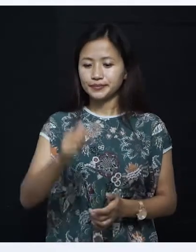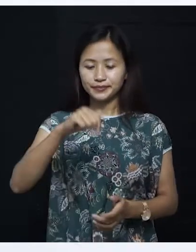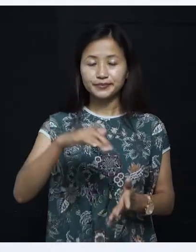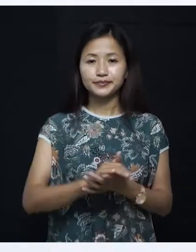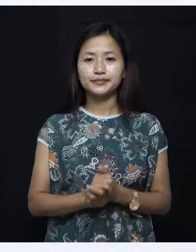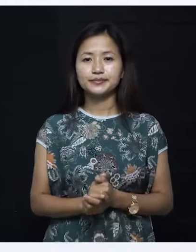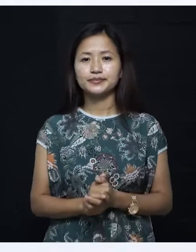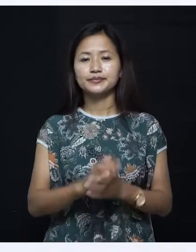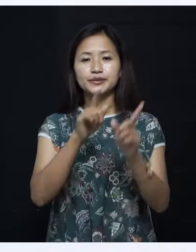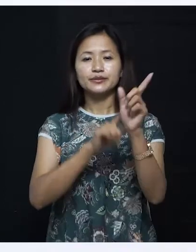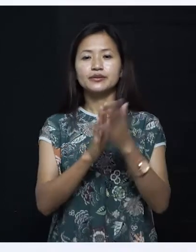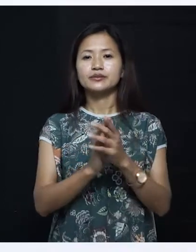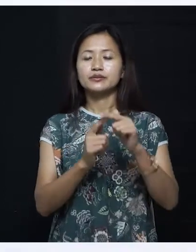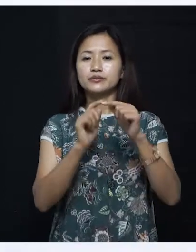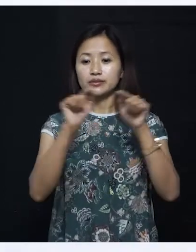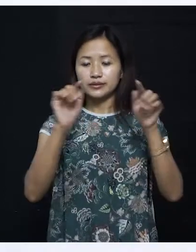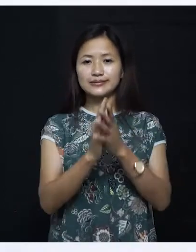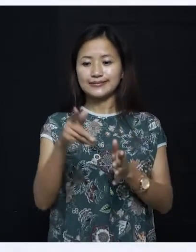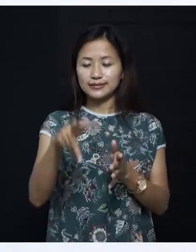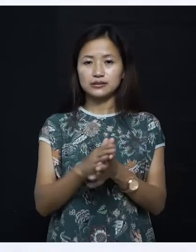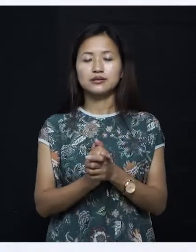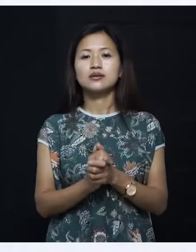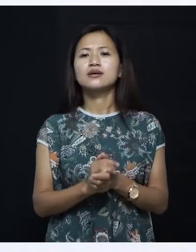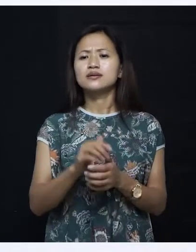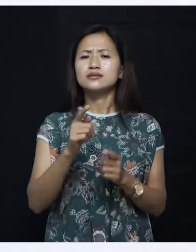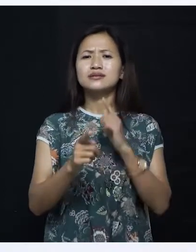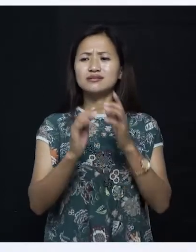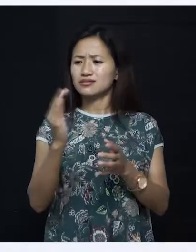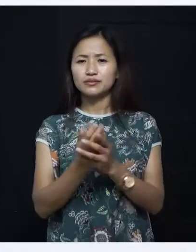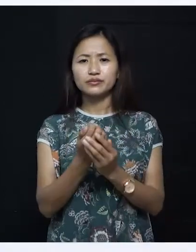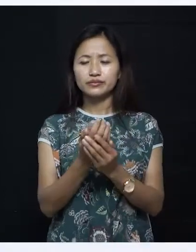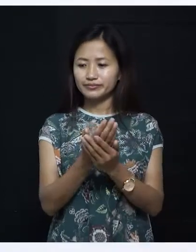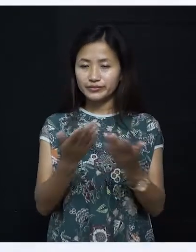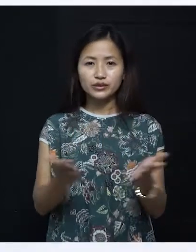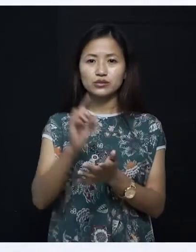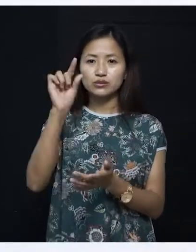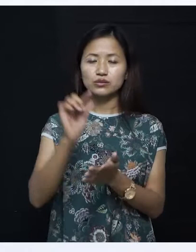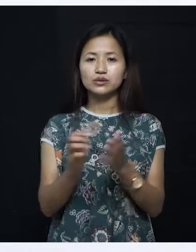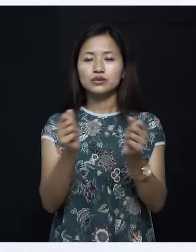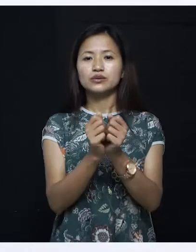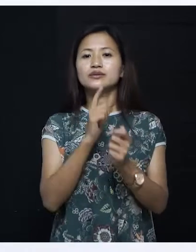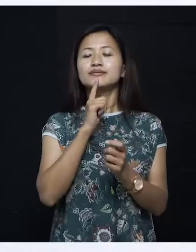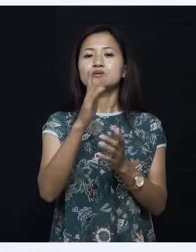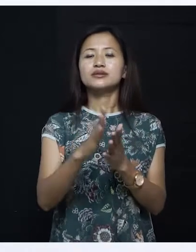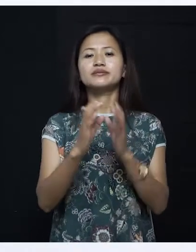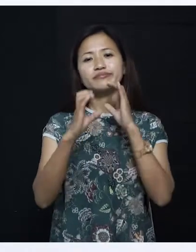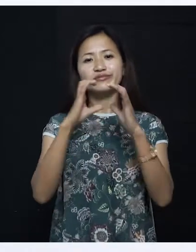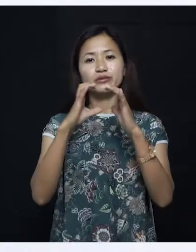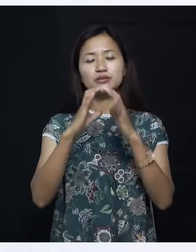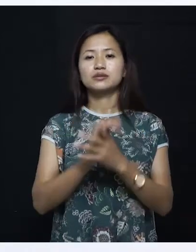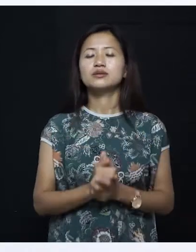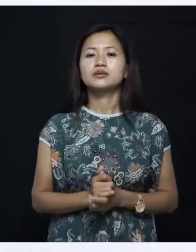Here, by the title itself, you will know that this is something to do with information, means communication,